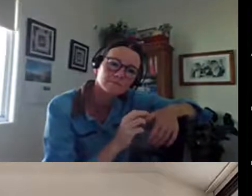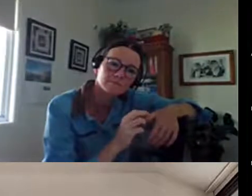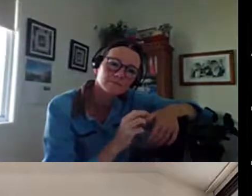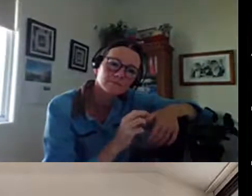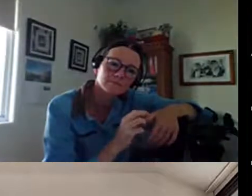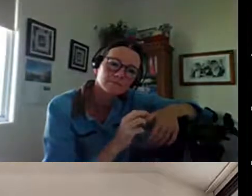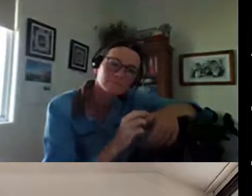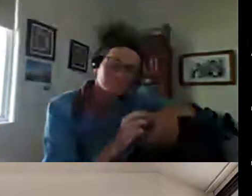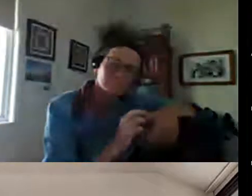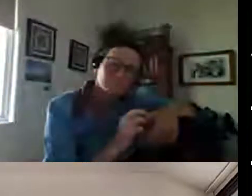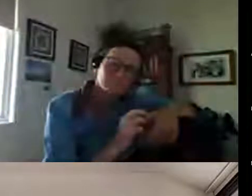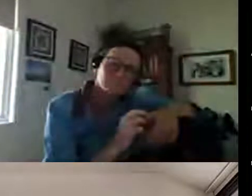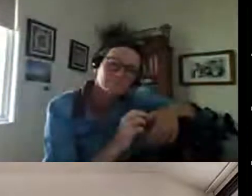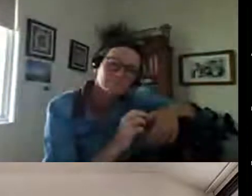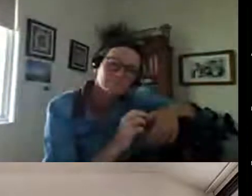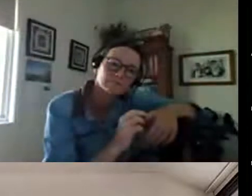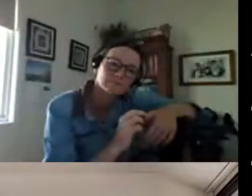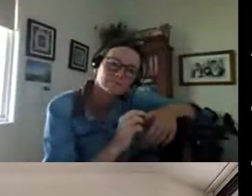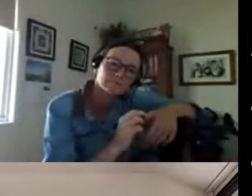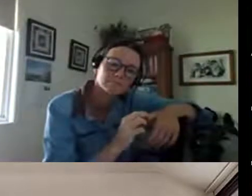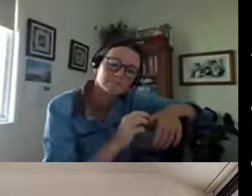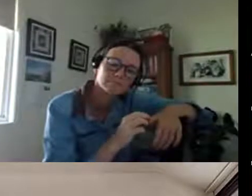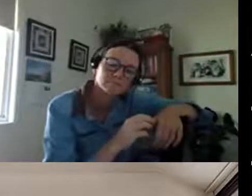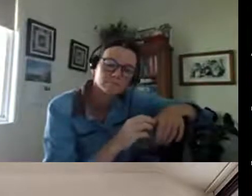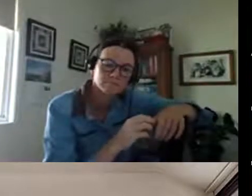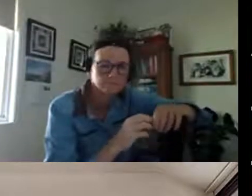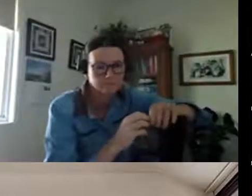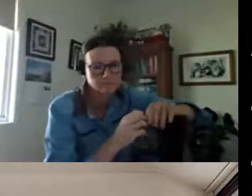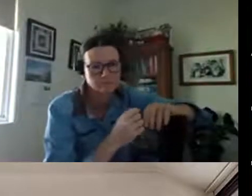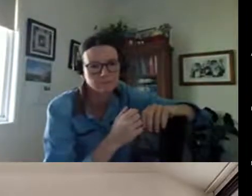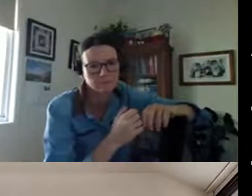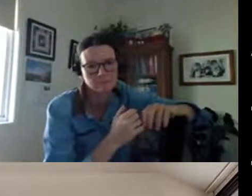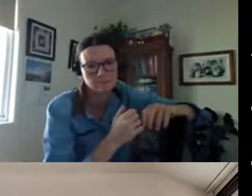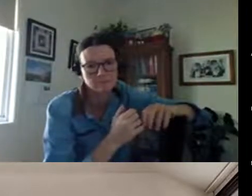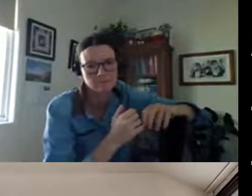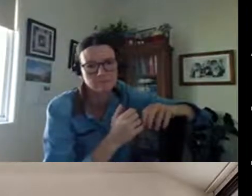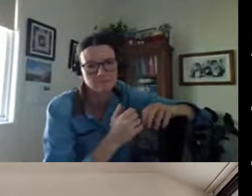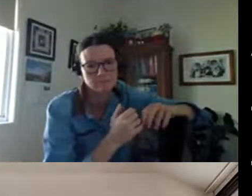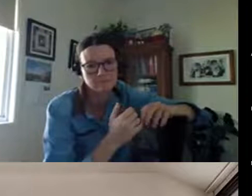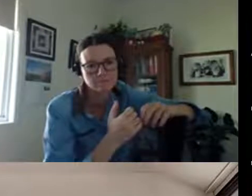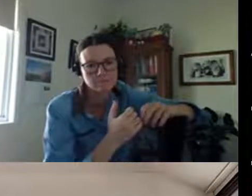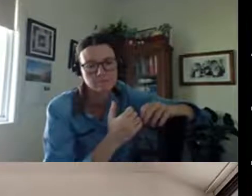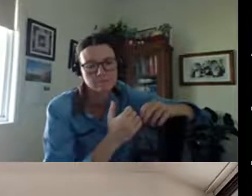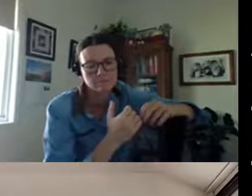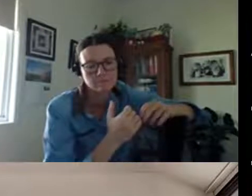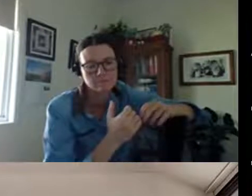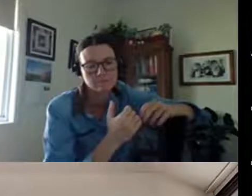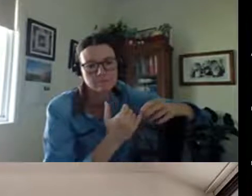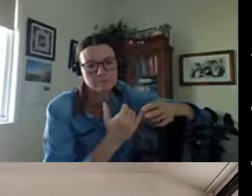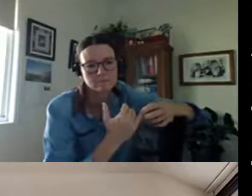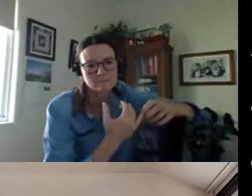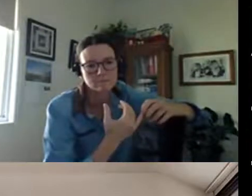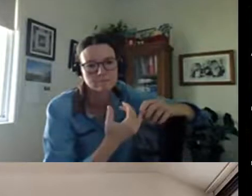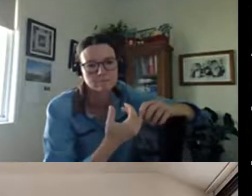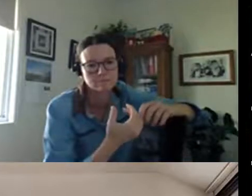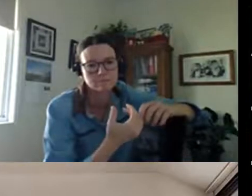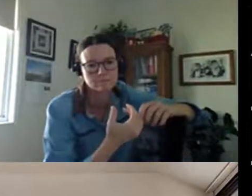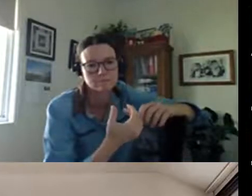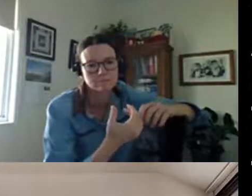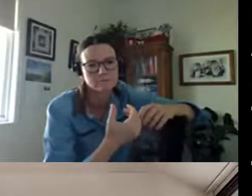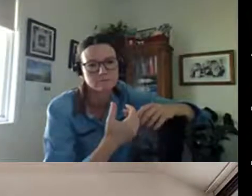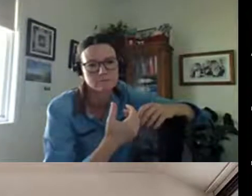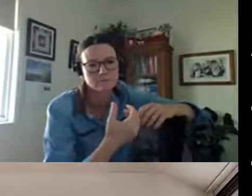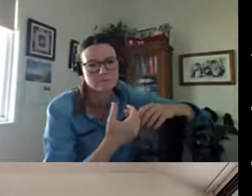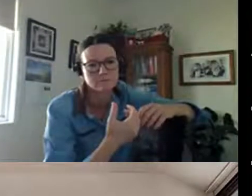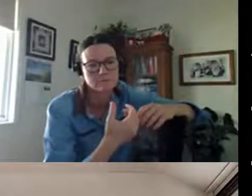think it's quite easy for utilities especially, and I can understand why, to get caught up in please give us the technical